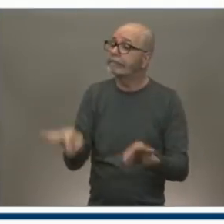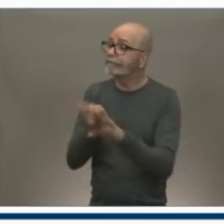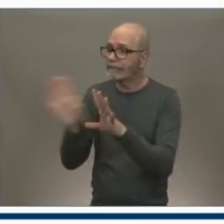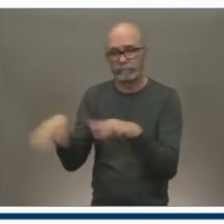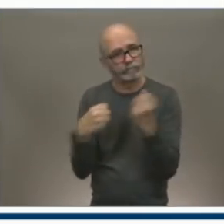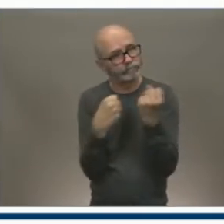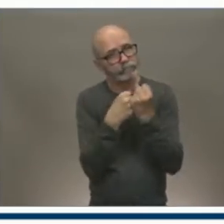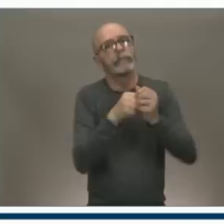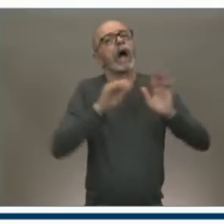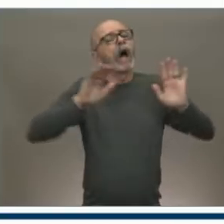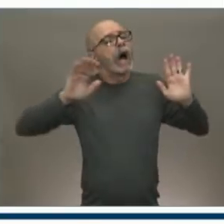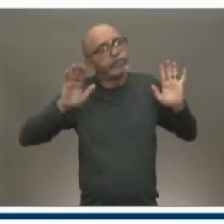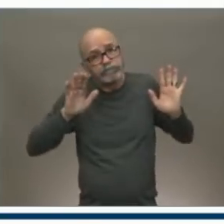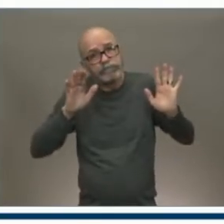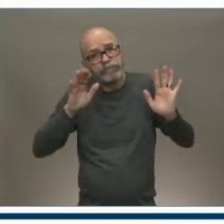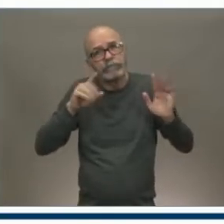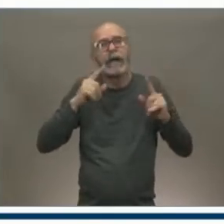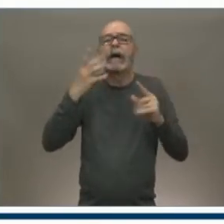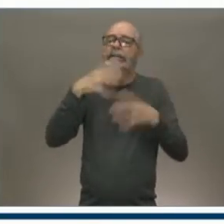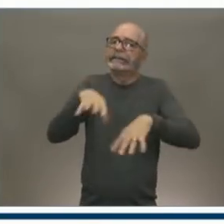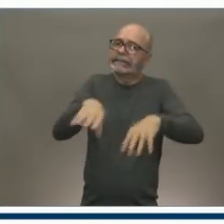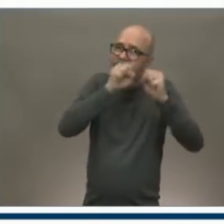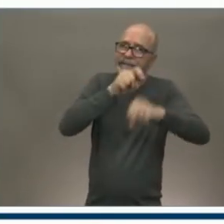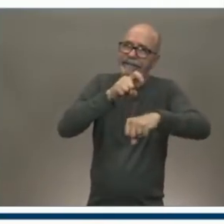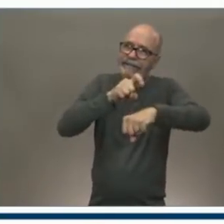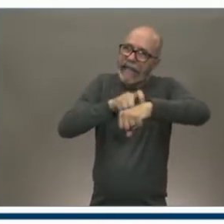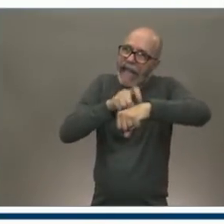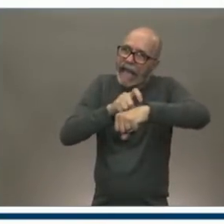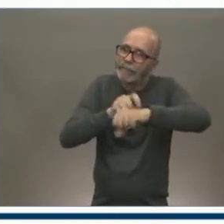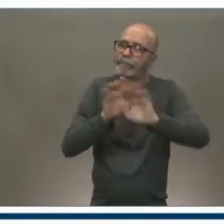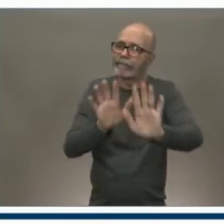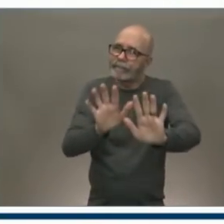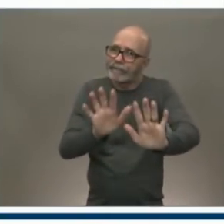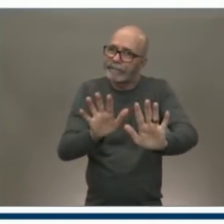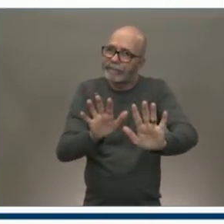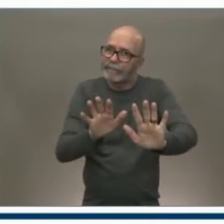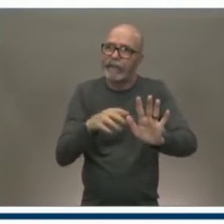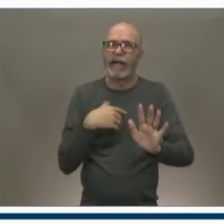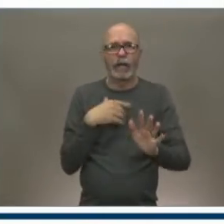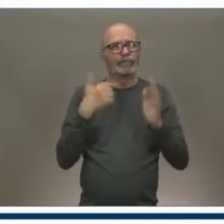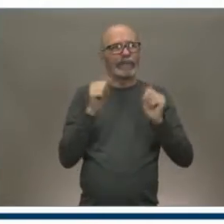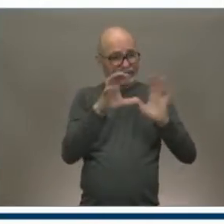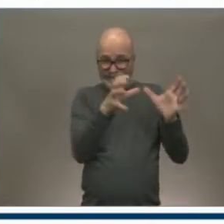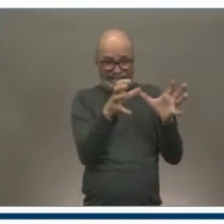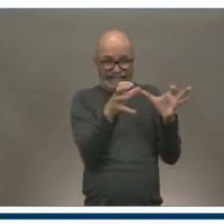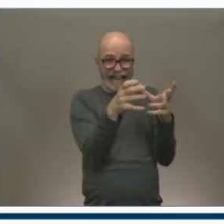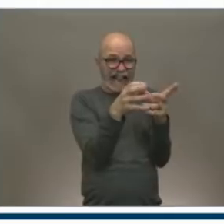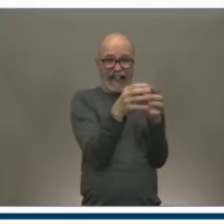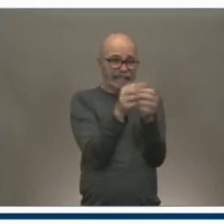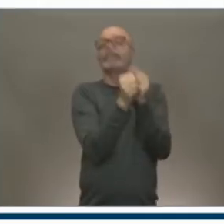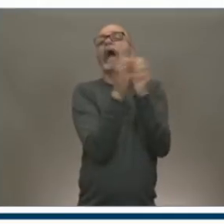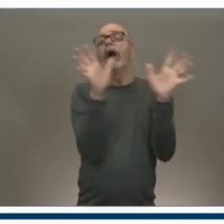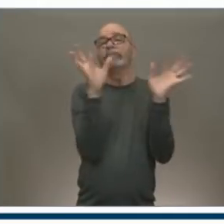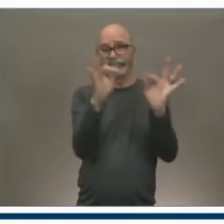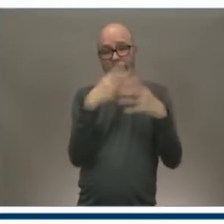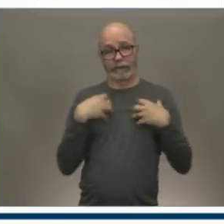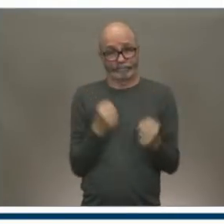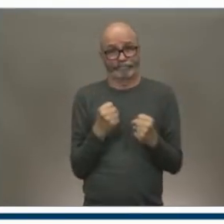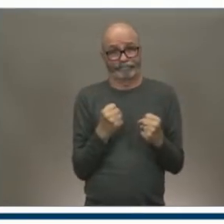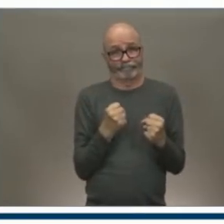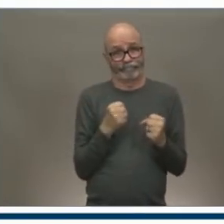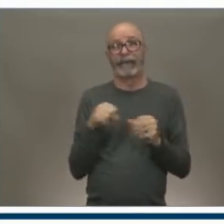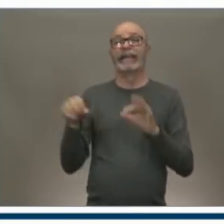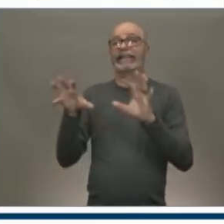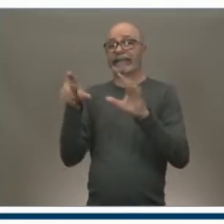it's your turn. This is once again about putting our collective health and well-being before our individual health and